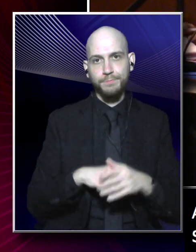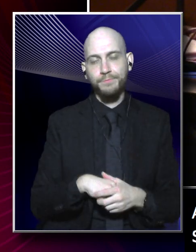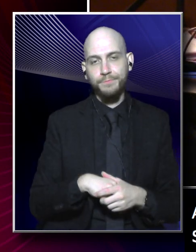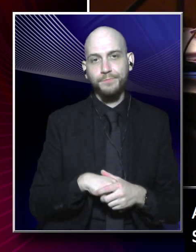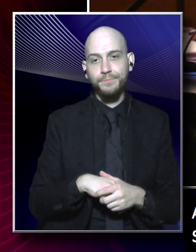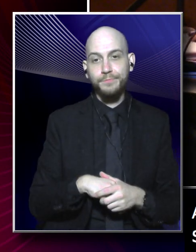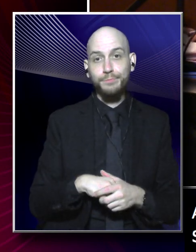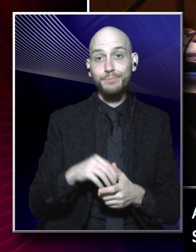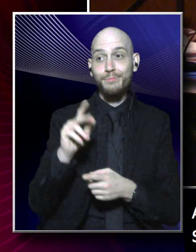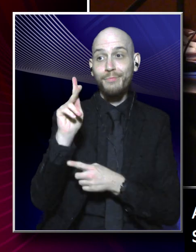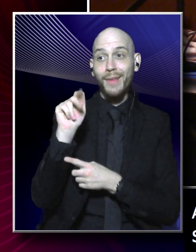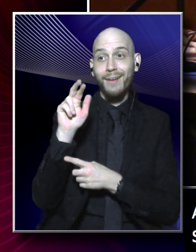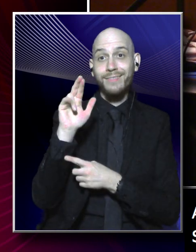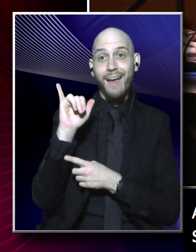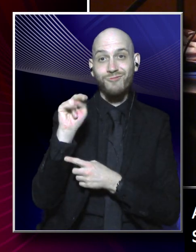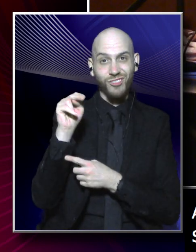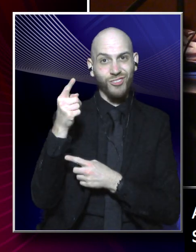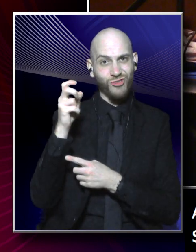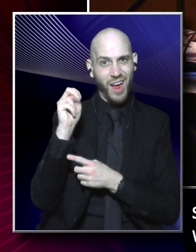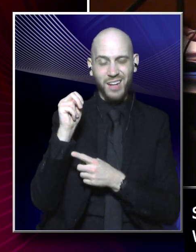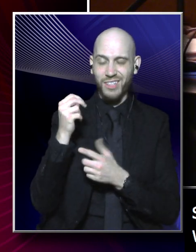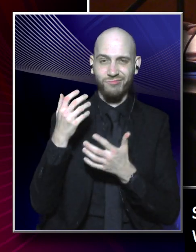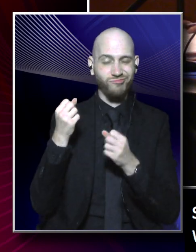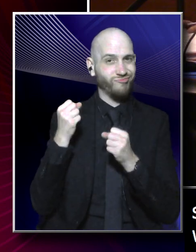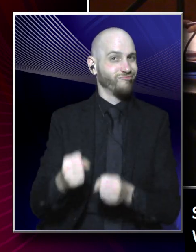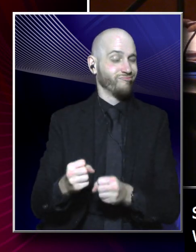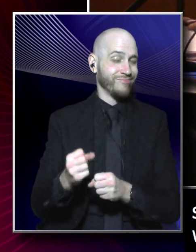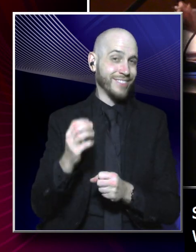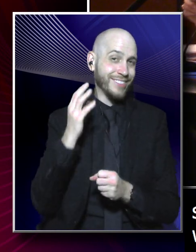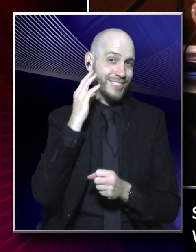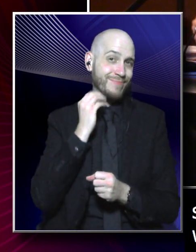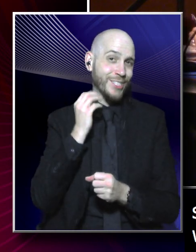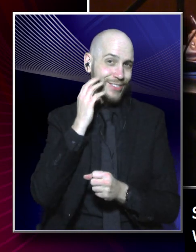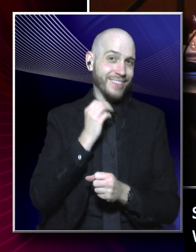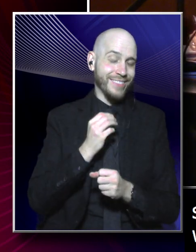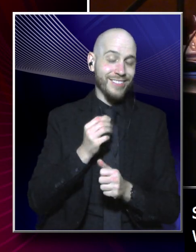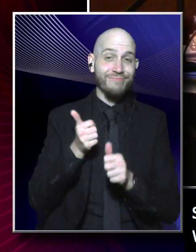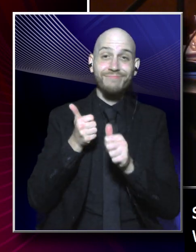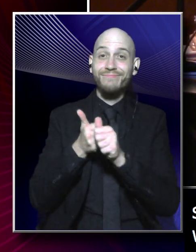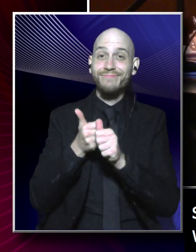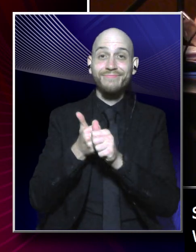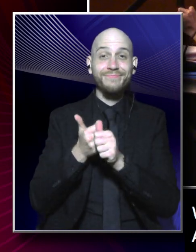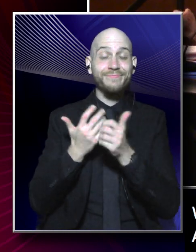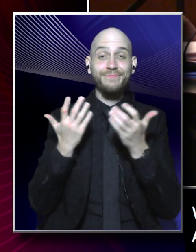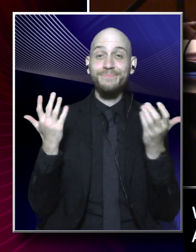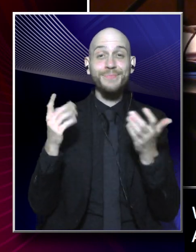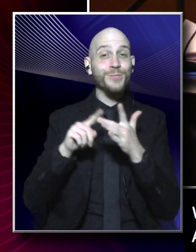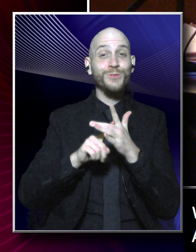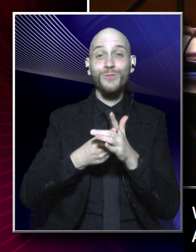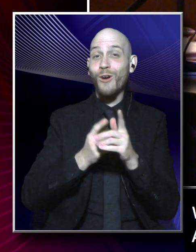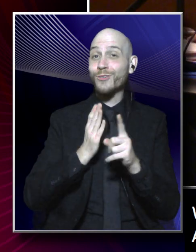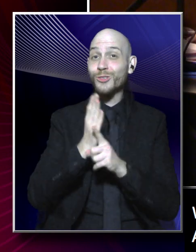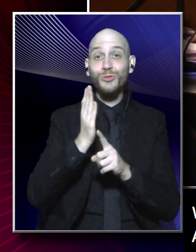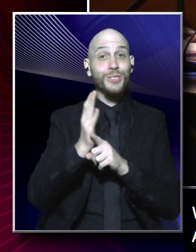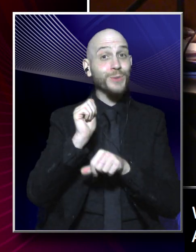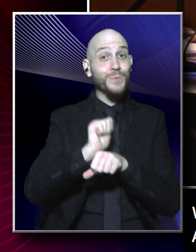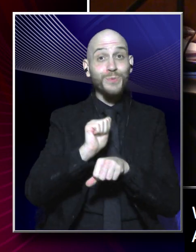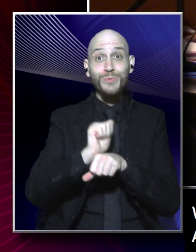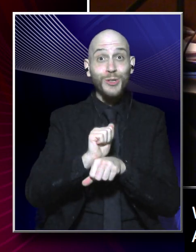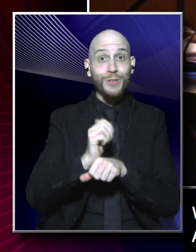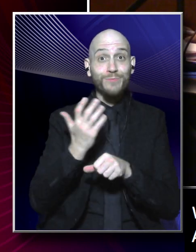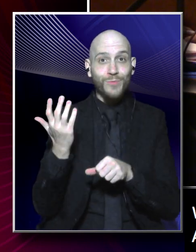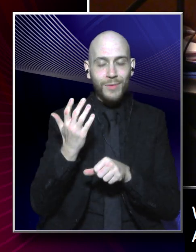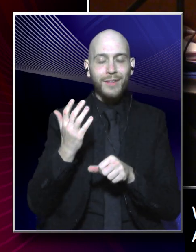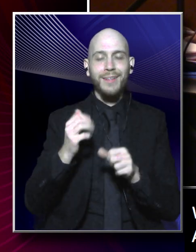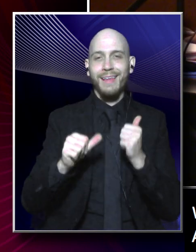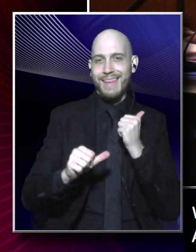us with a lot of experience. She started her career as a special education teacher